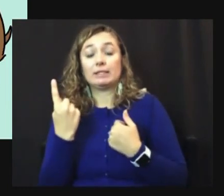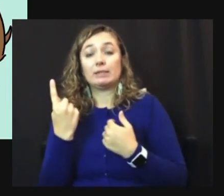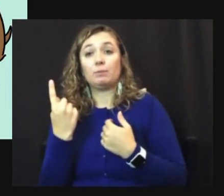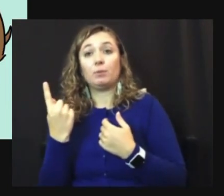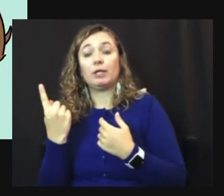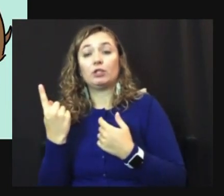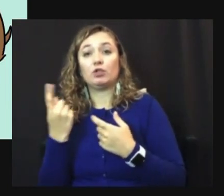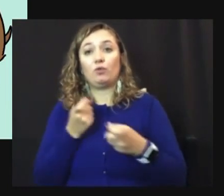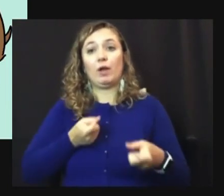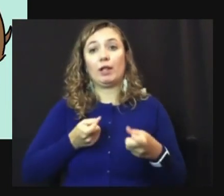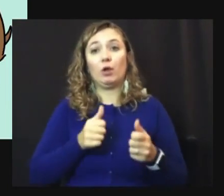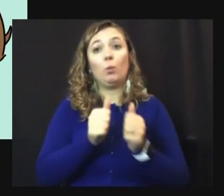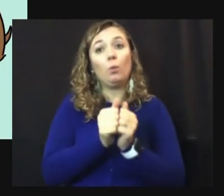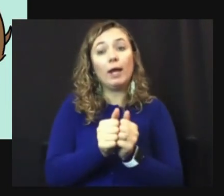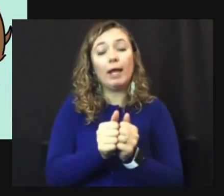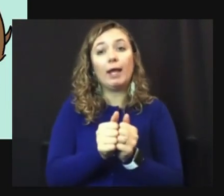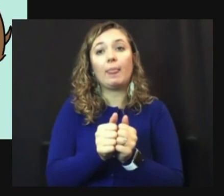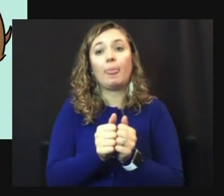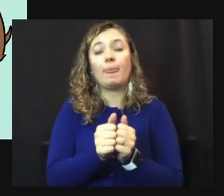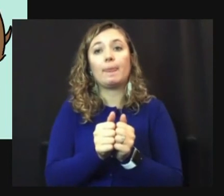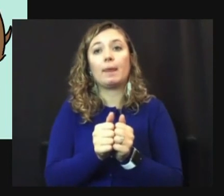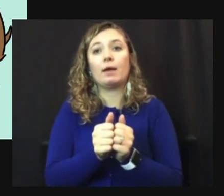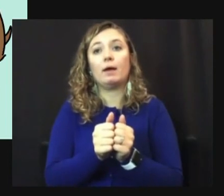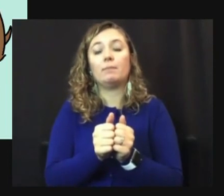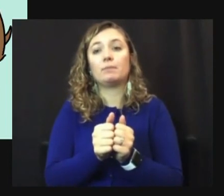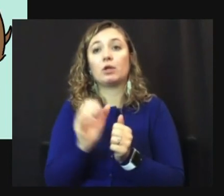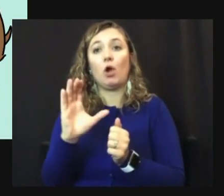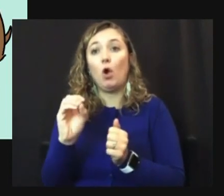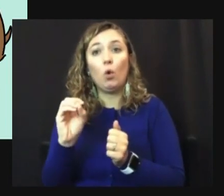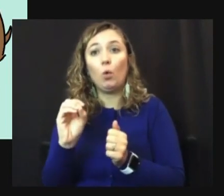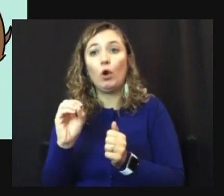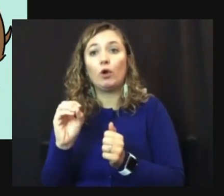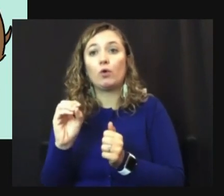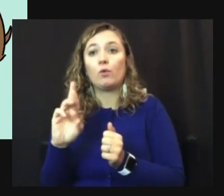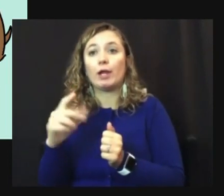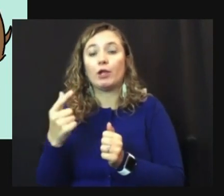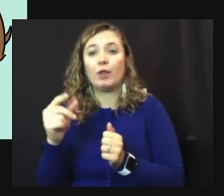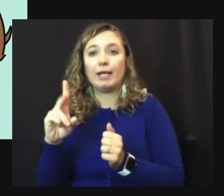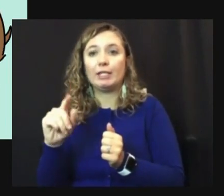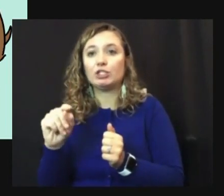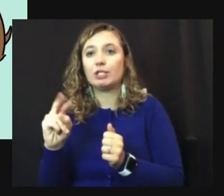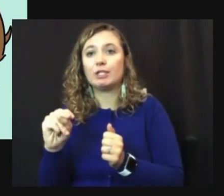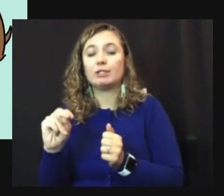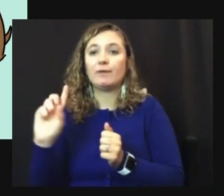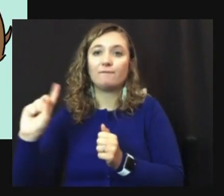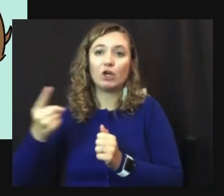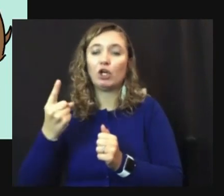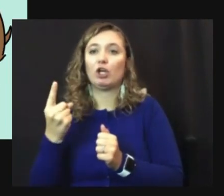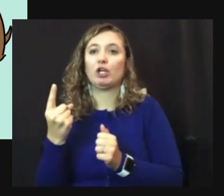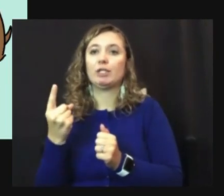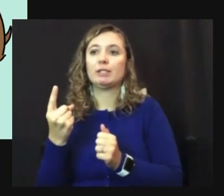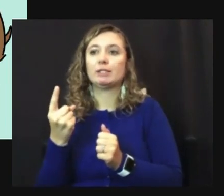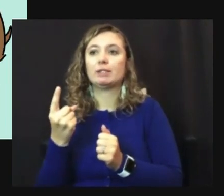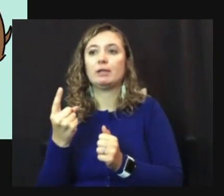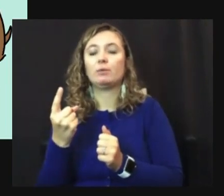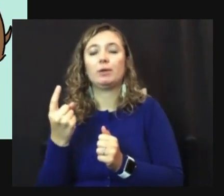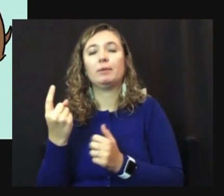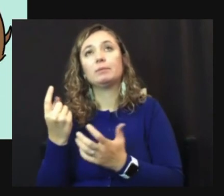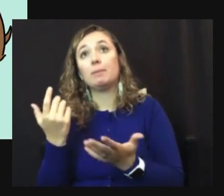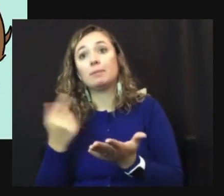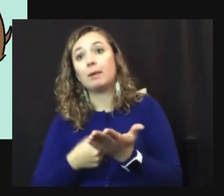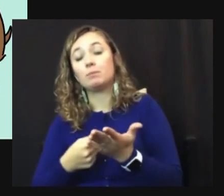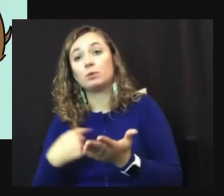comes first. And sometimes we're always going to need a co-regulator. Once Matty has Bertie trained, Bertie will